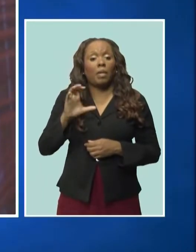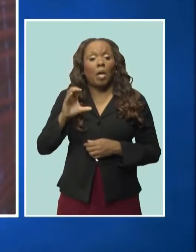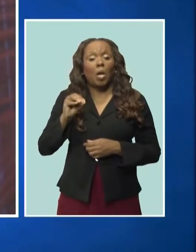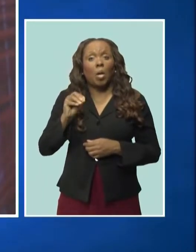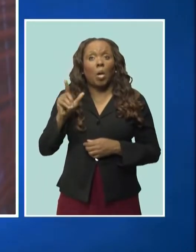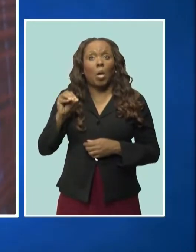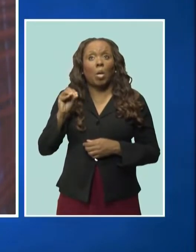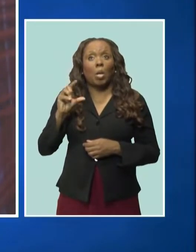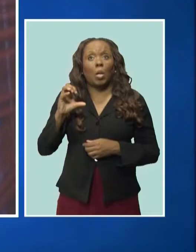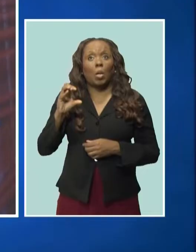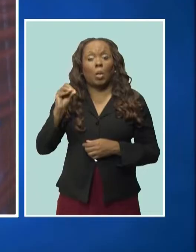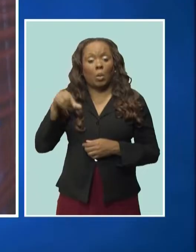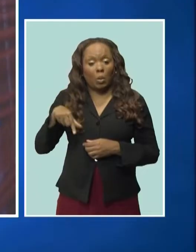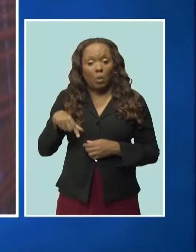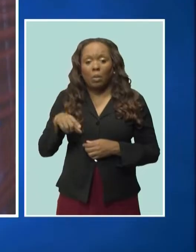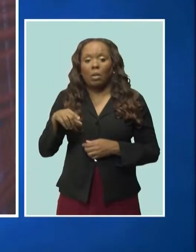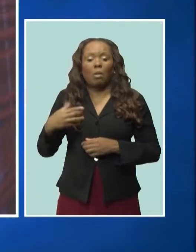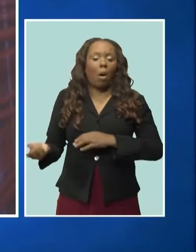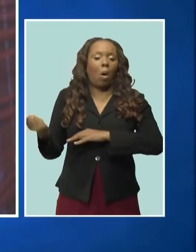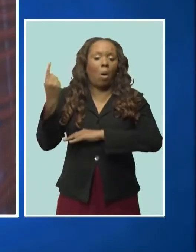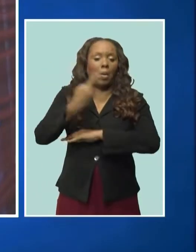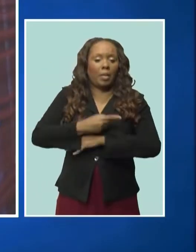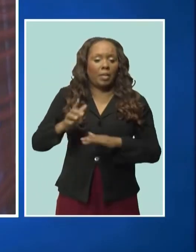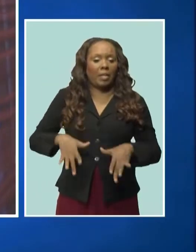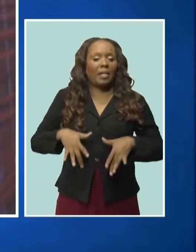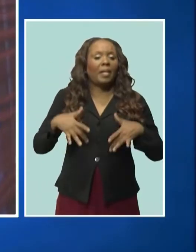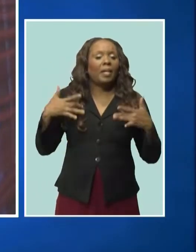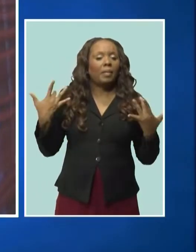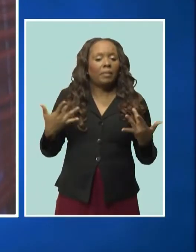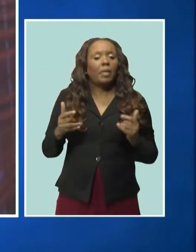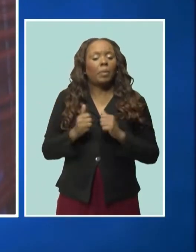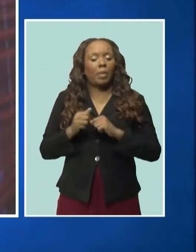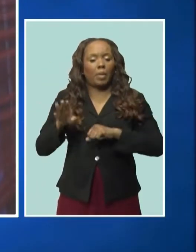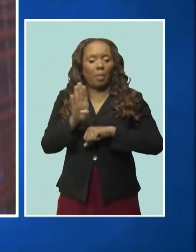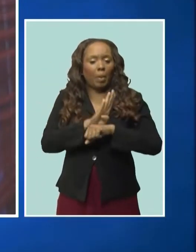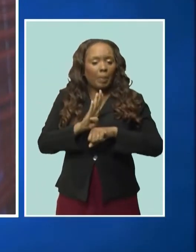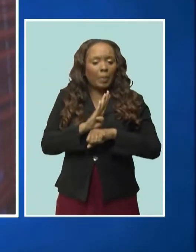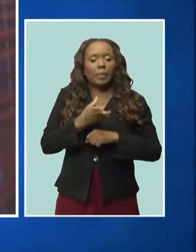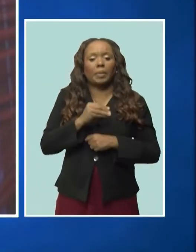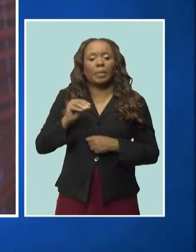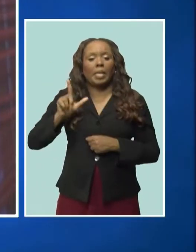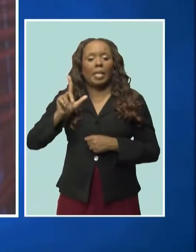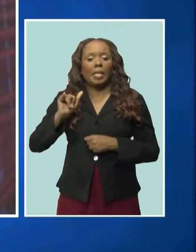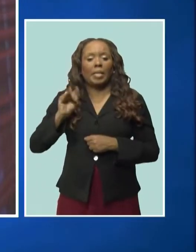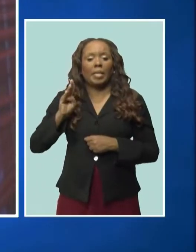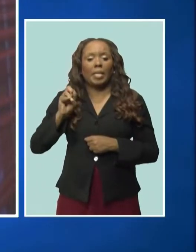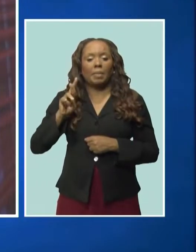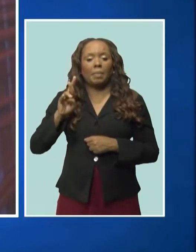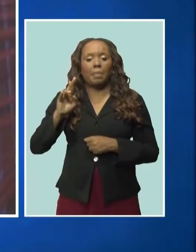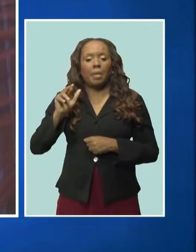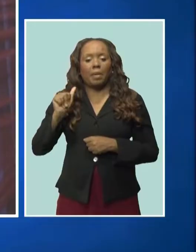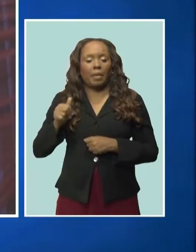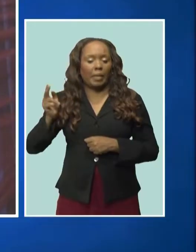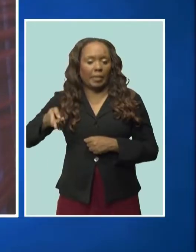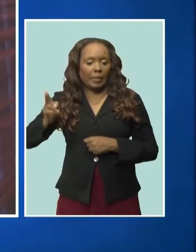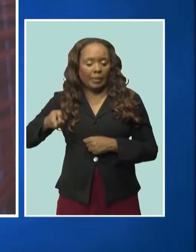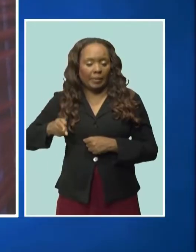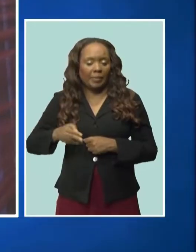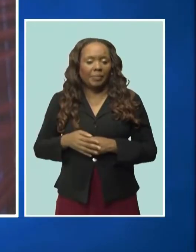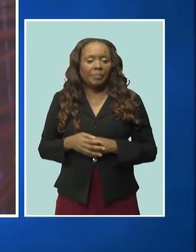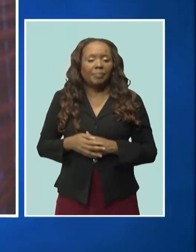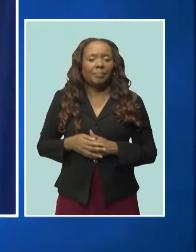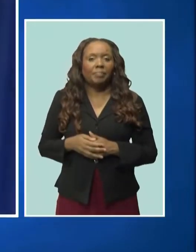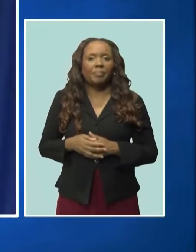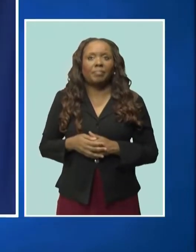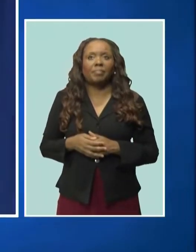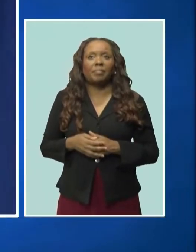Indies. That all-day event hosted in the graduation tent celebrated Barbadian-Liberian roots. We